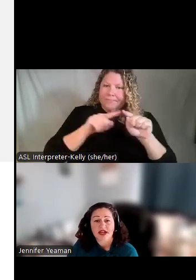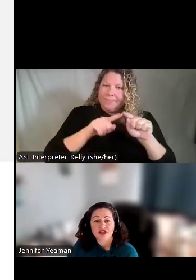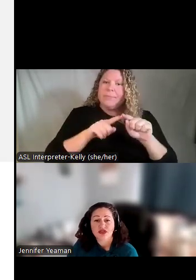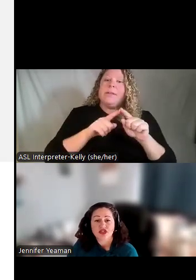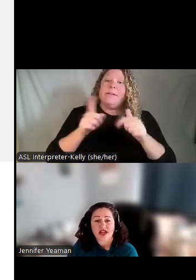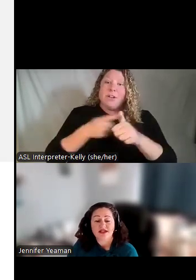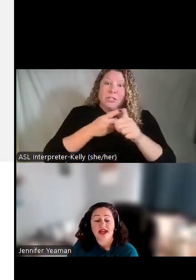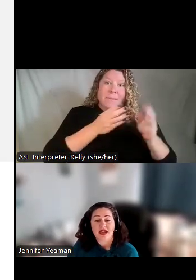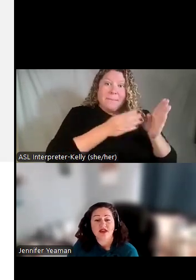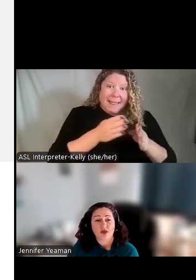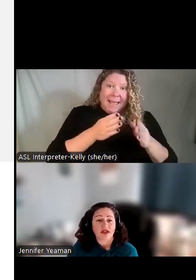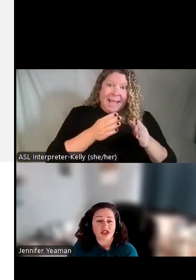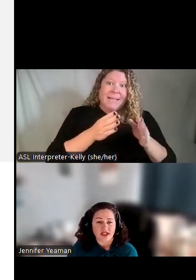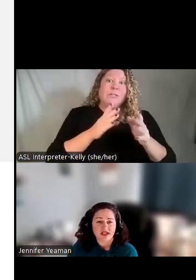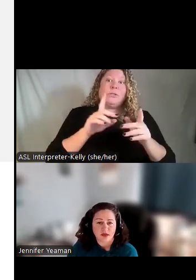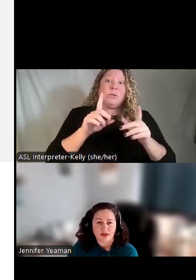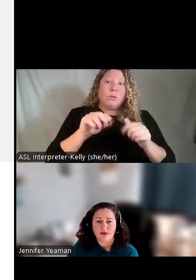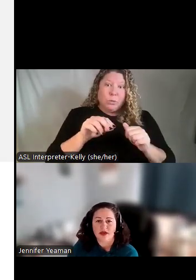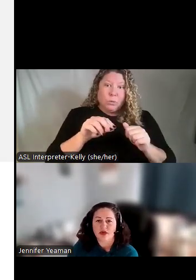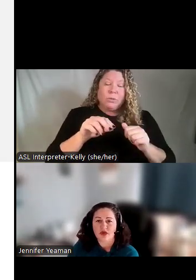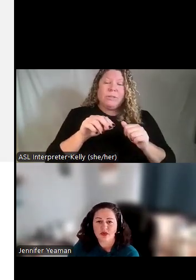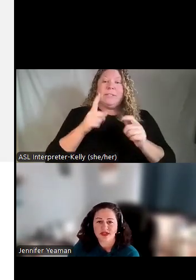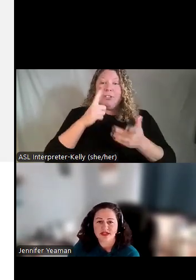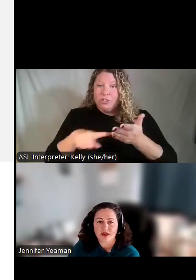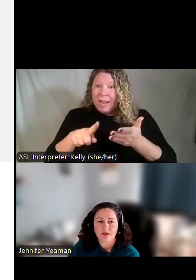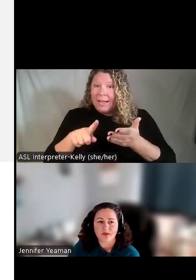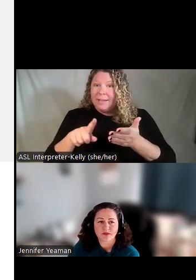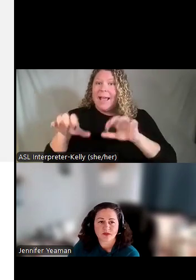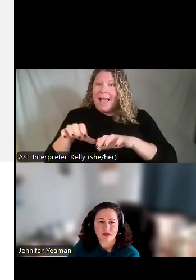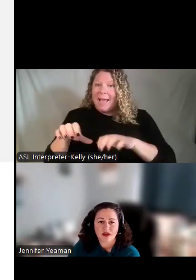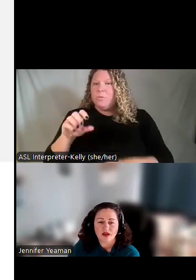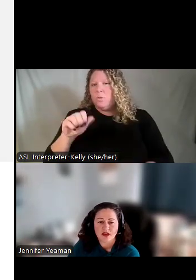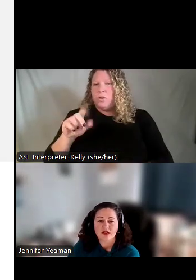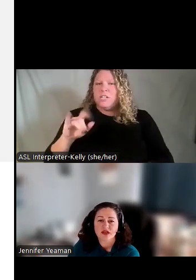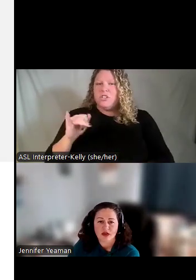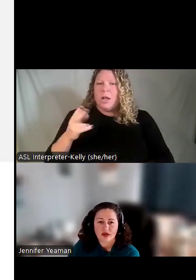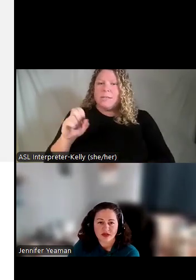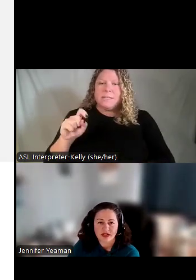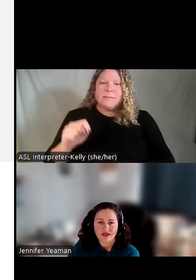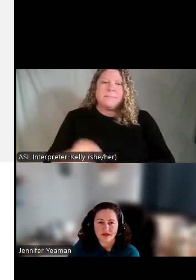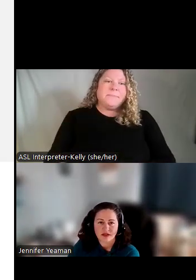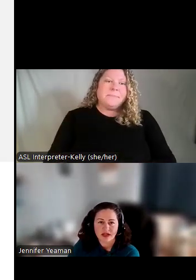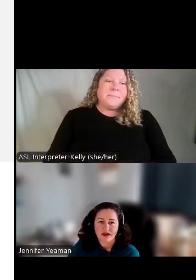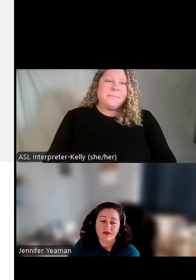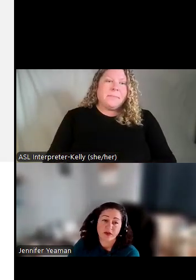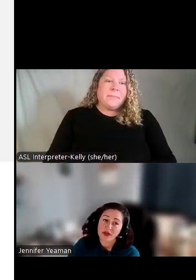use plan, do, check, and or adjust. And we'll go through one cycle. So going through iterative development, for